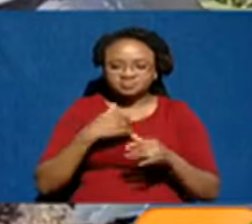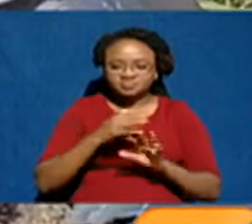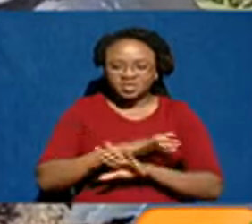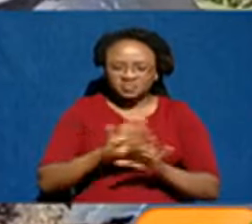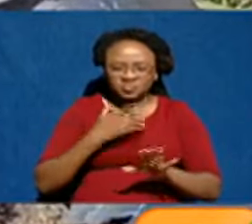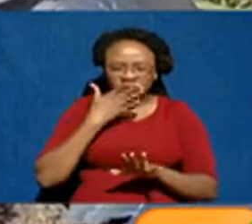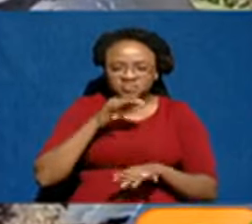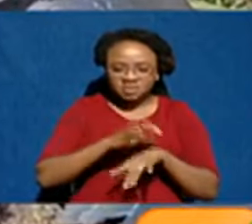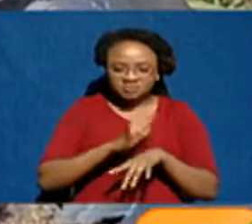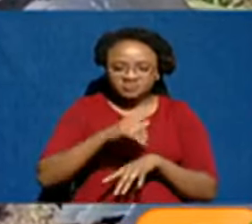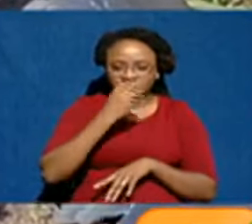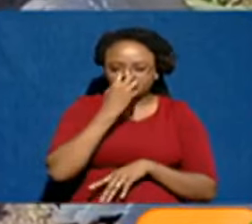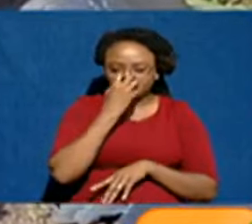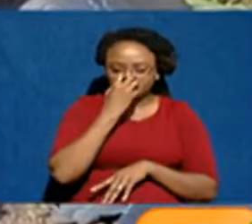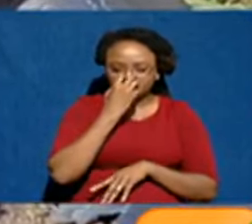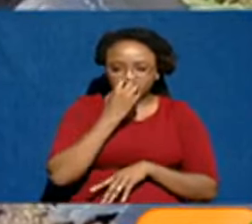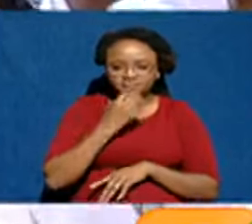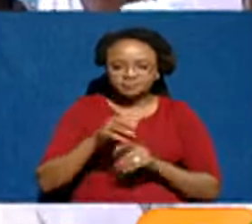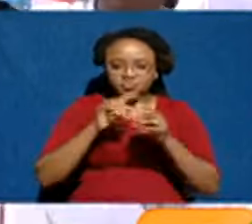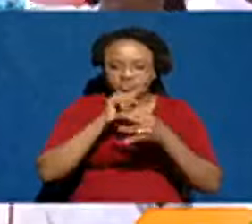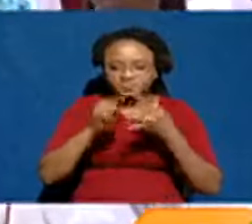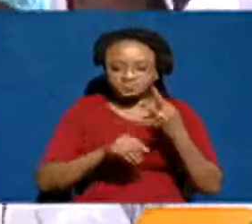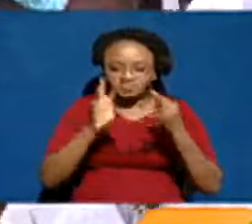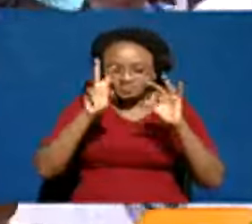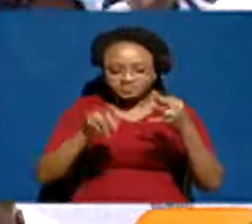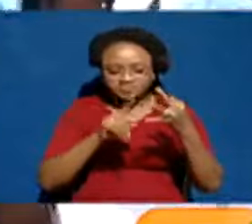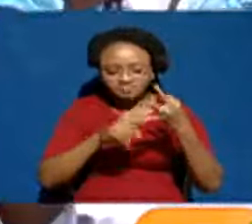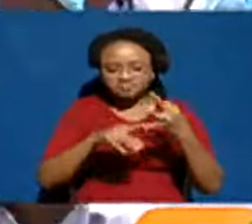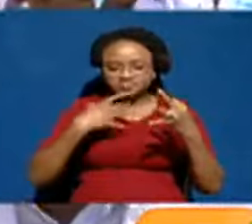from President William Ruto on the three issues of health,